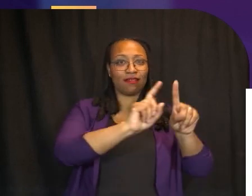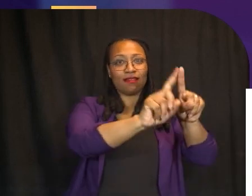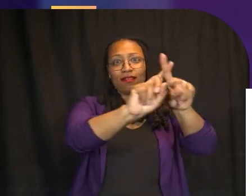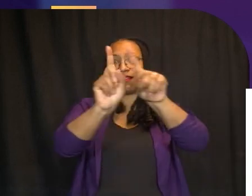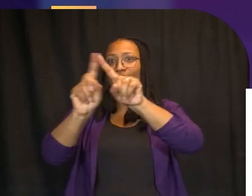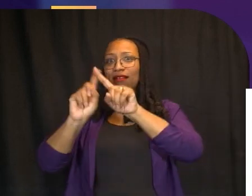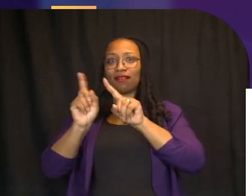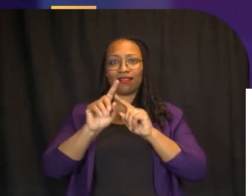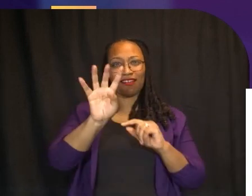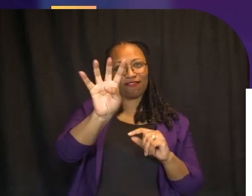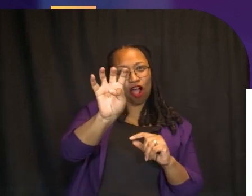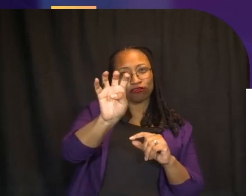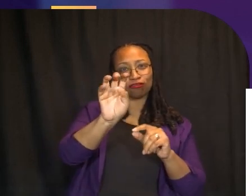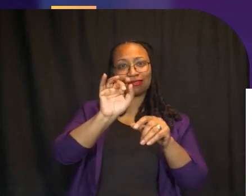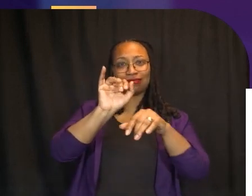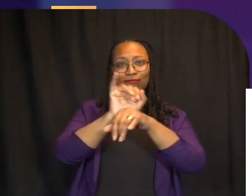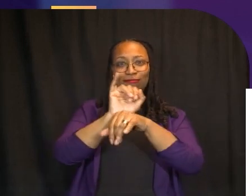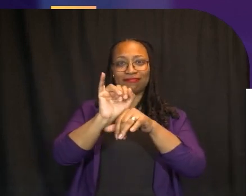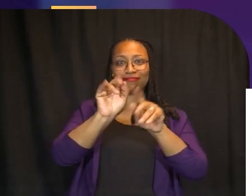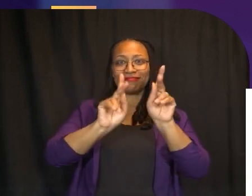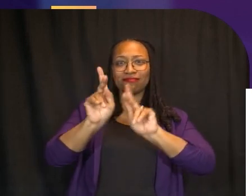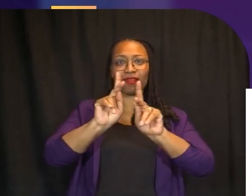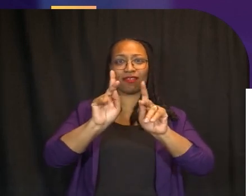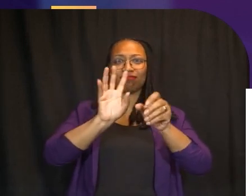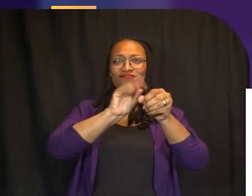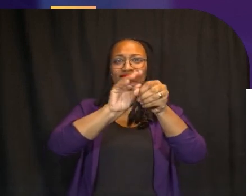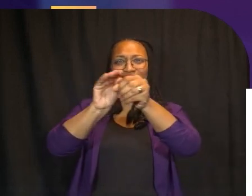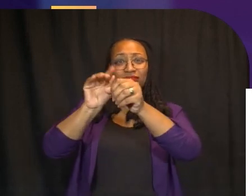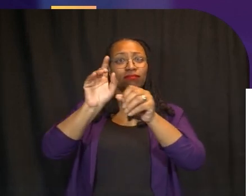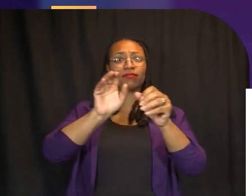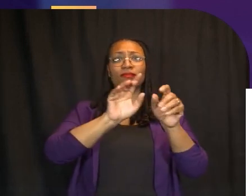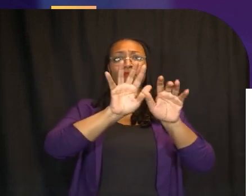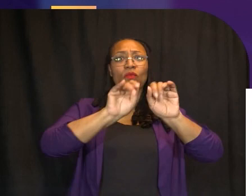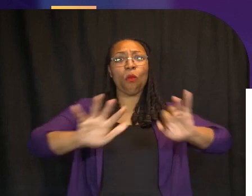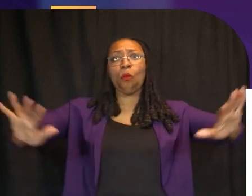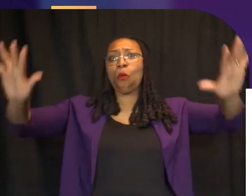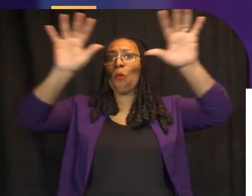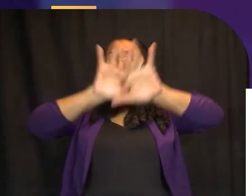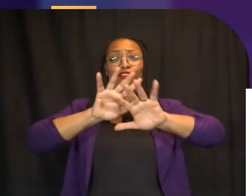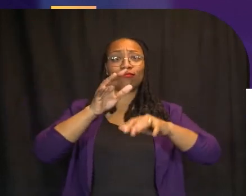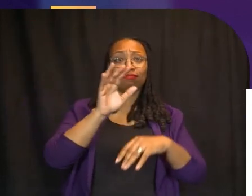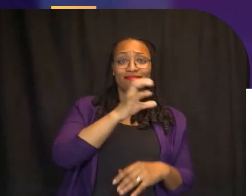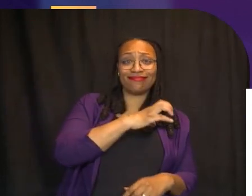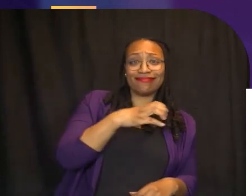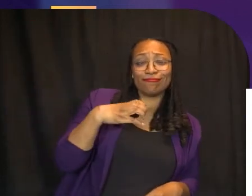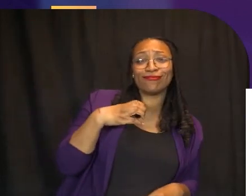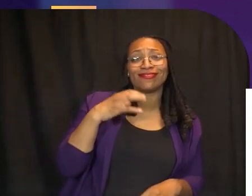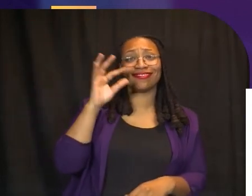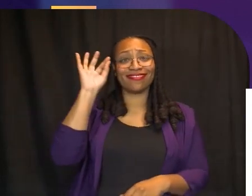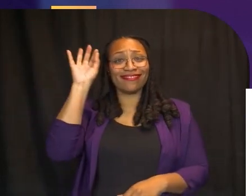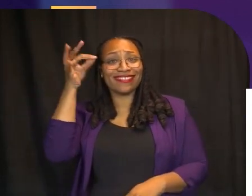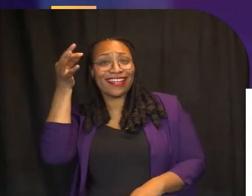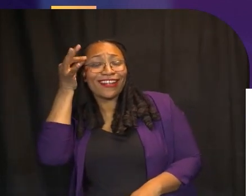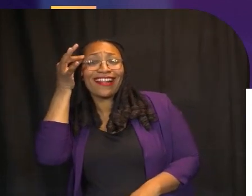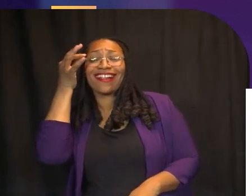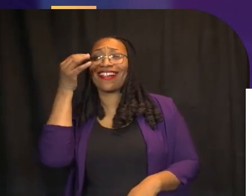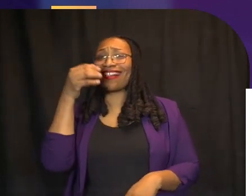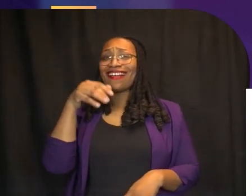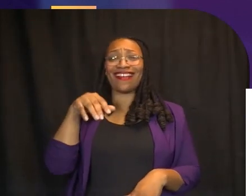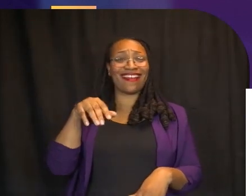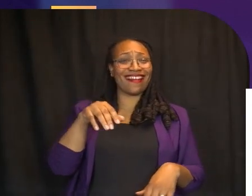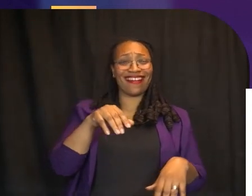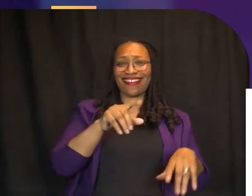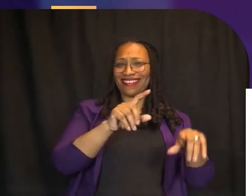seen over 400 interns be placed in congressional offices, federal agencies,